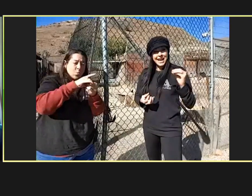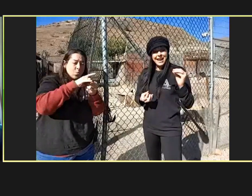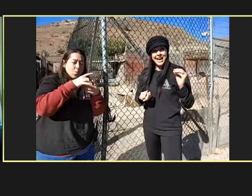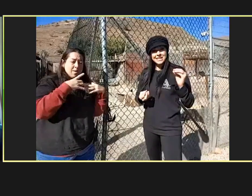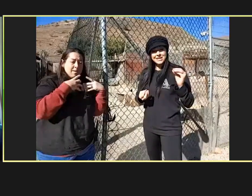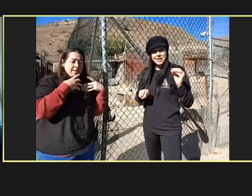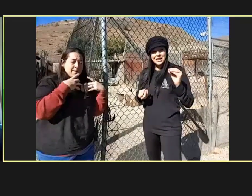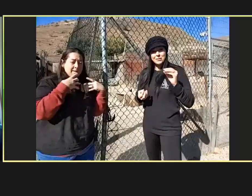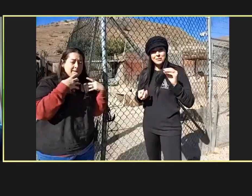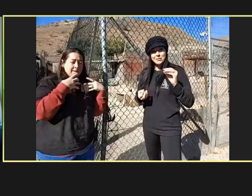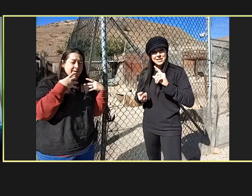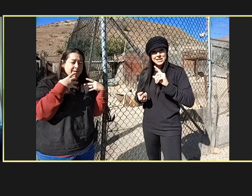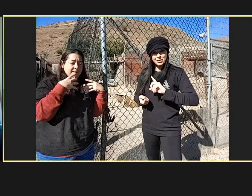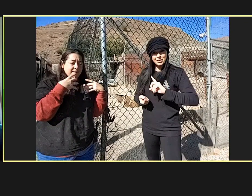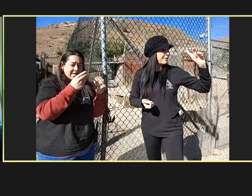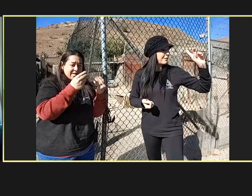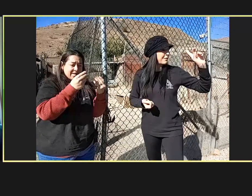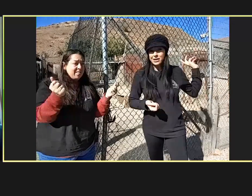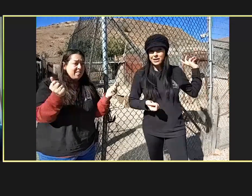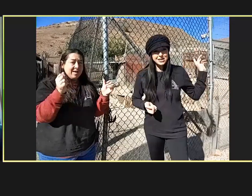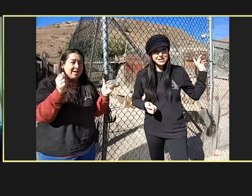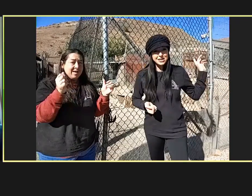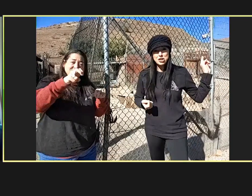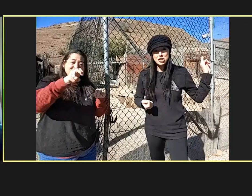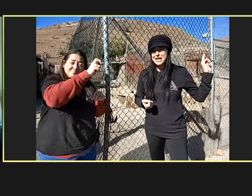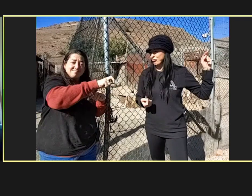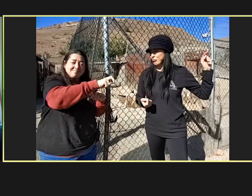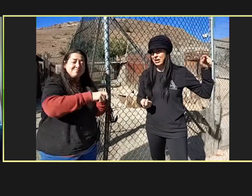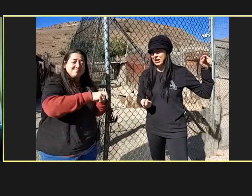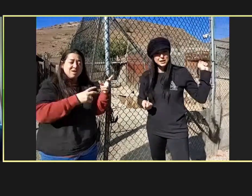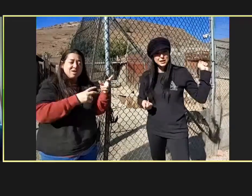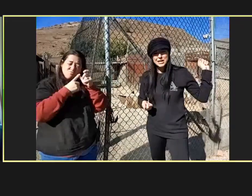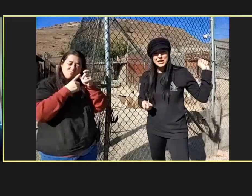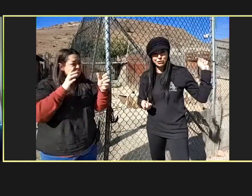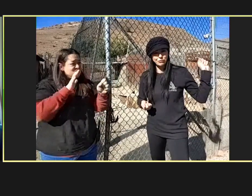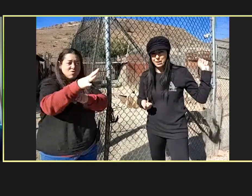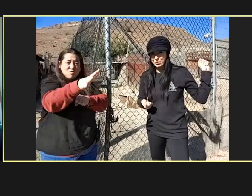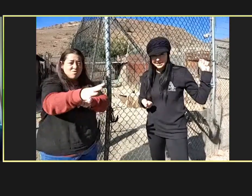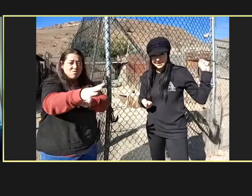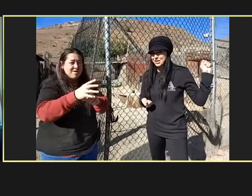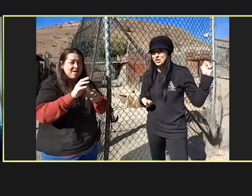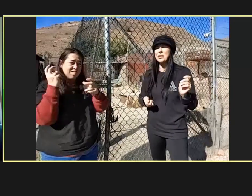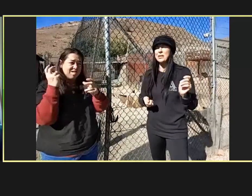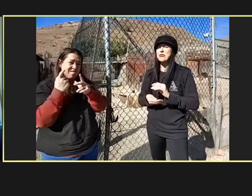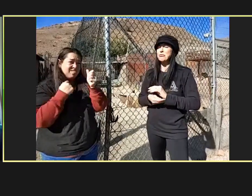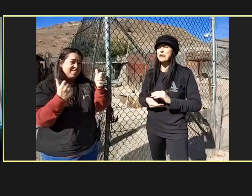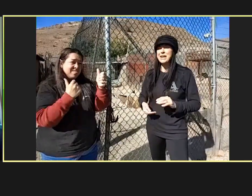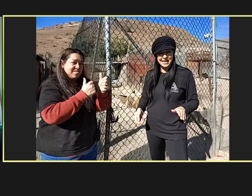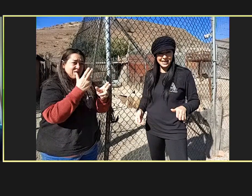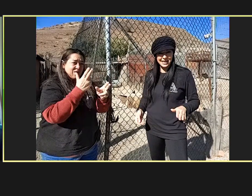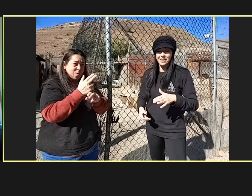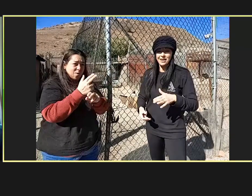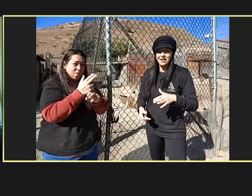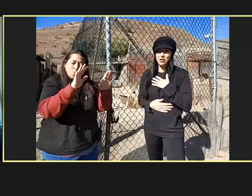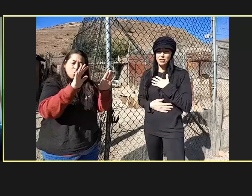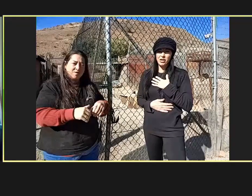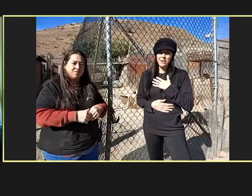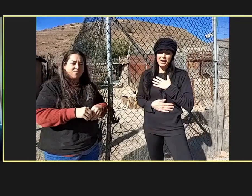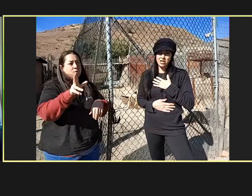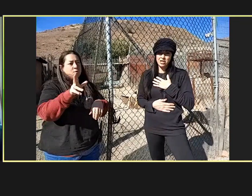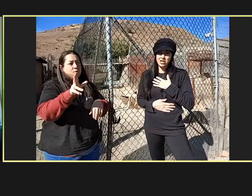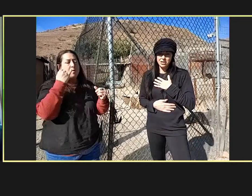He healed. And he's able to go on hikes off leash. He can run full speed after rabbits. He's doing great.